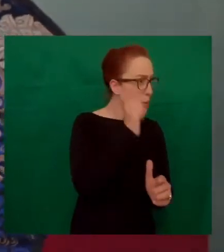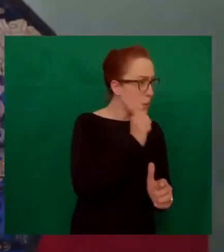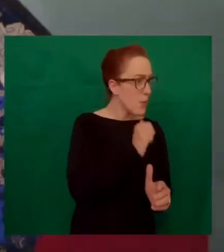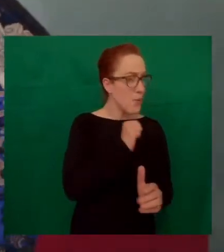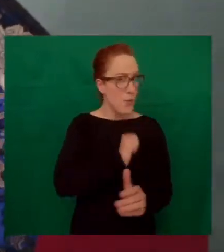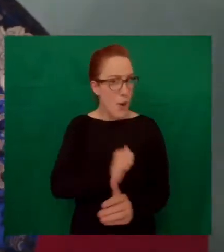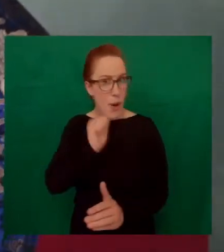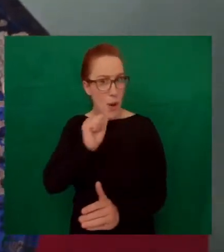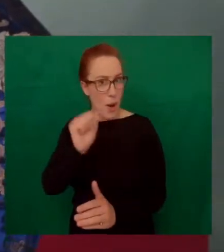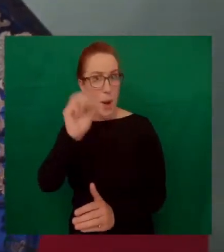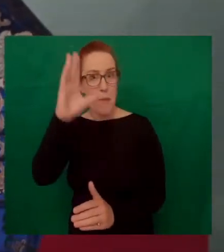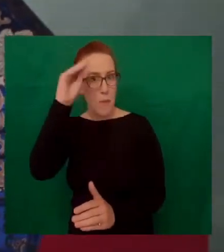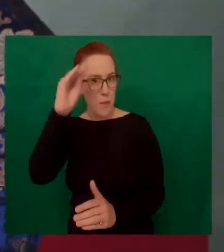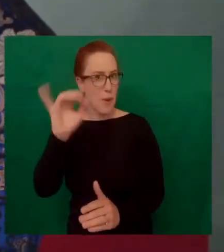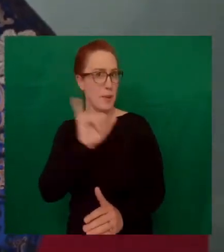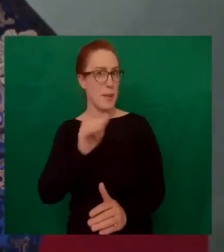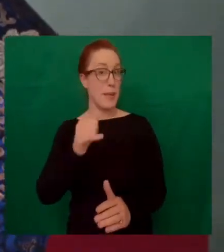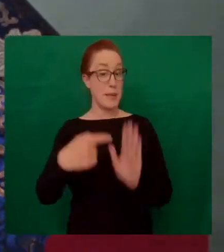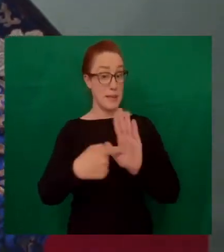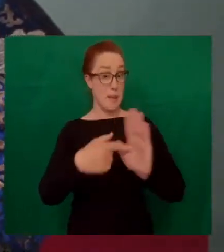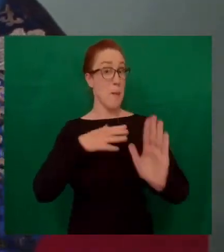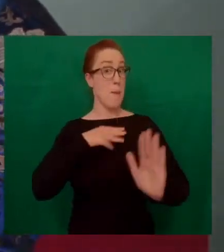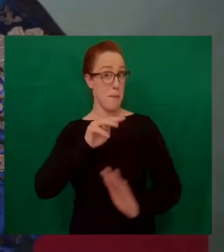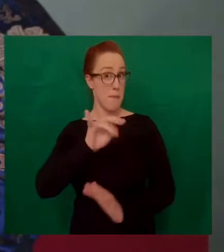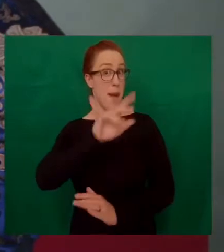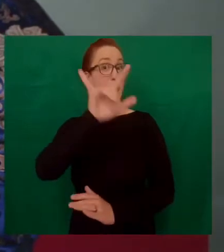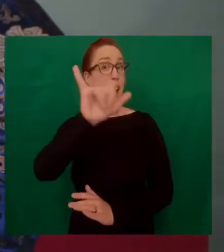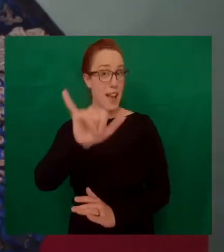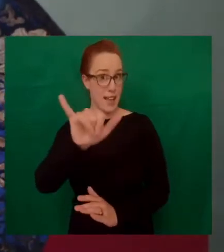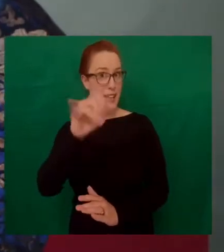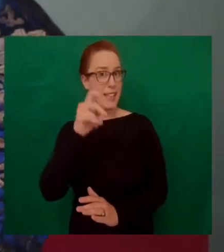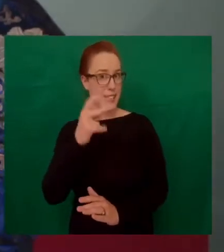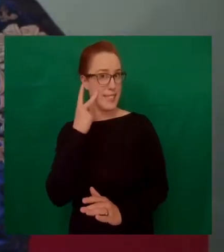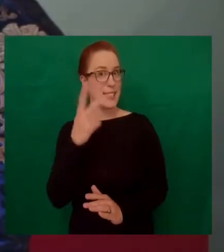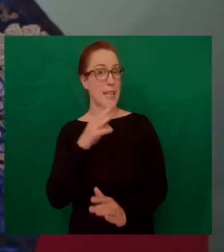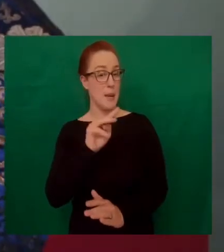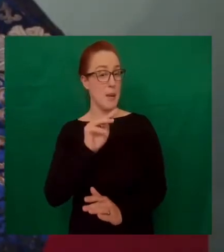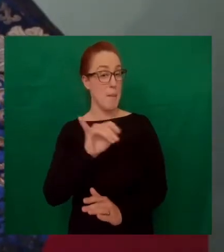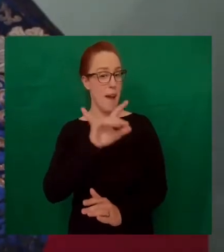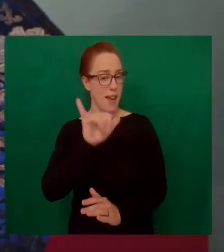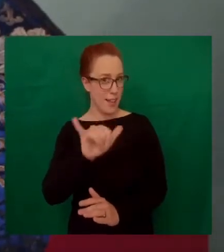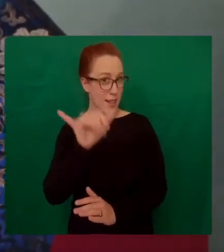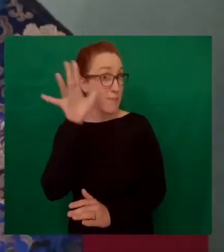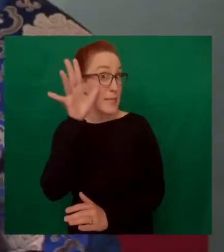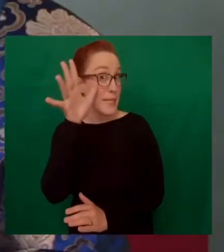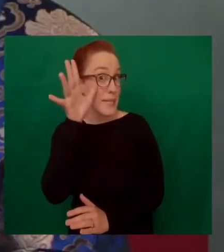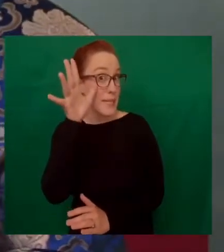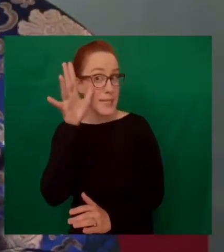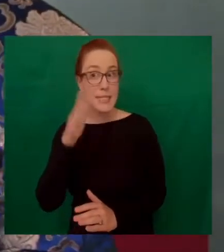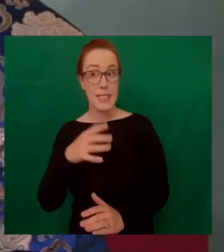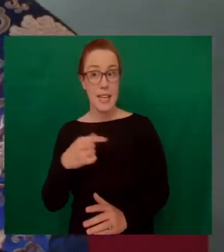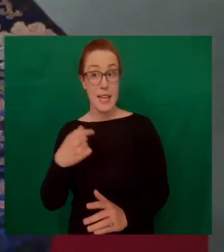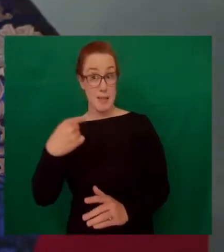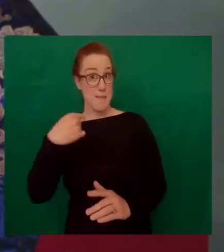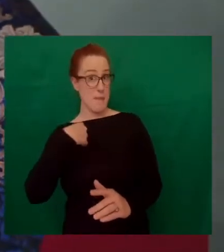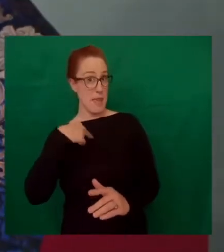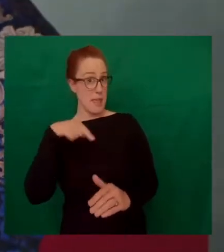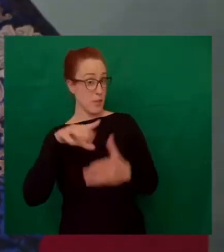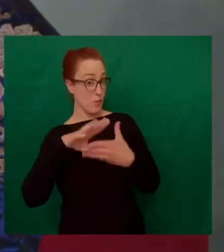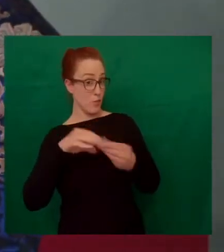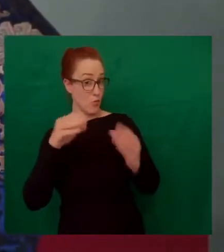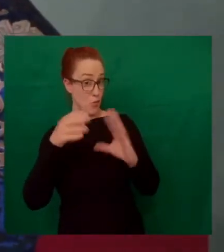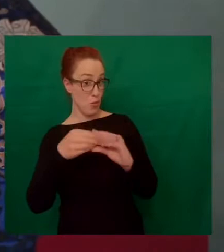Like my Maddie. We can see Maddie and basically me in this story.